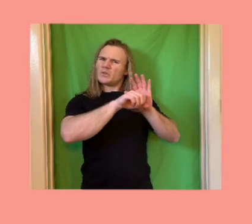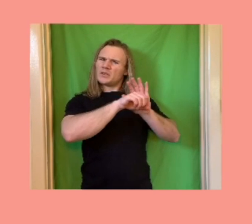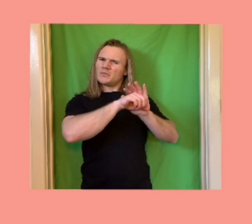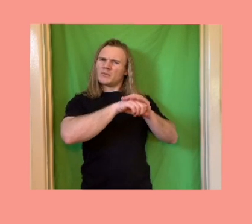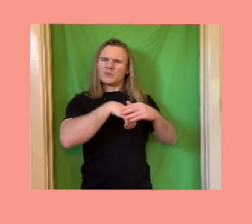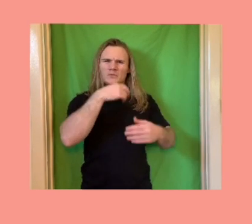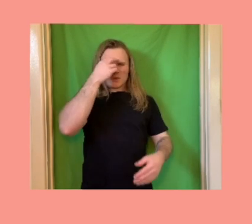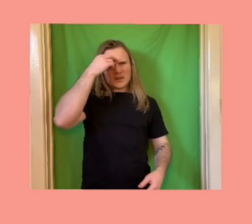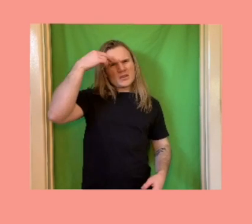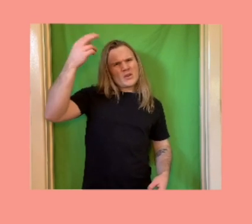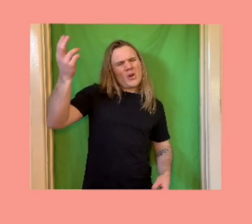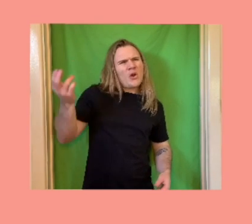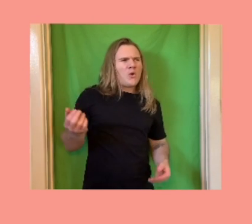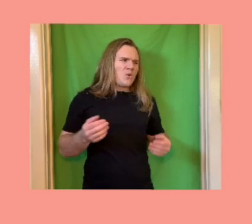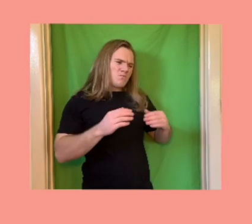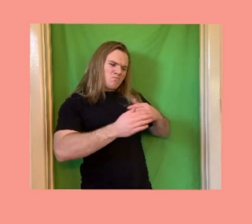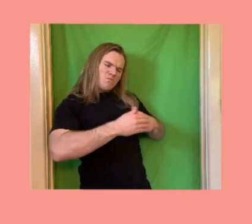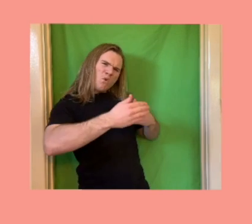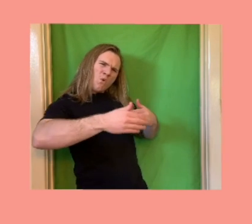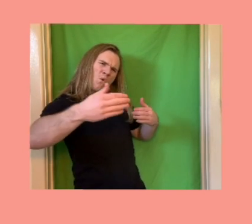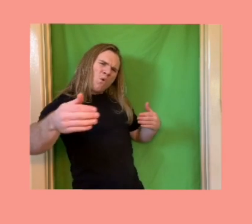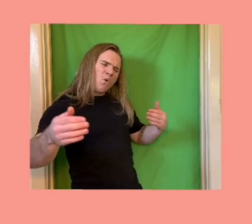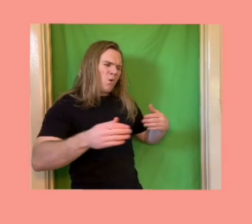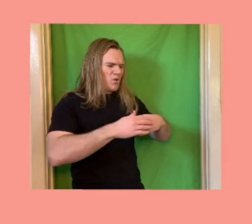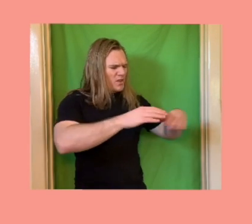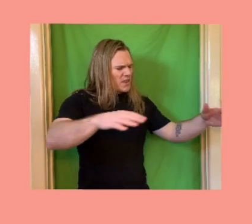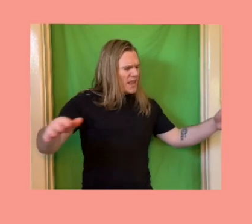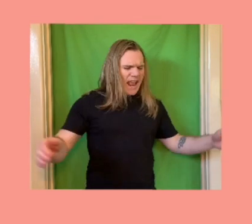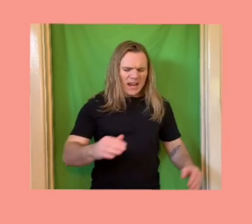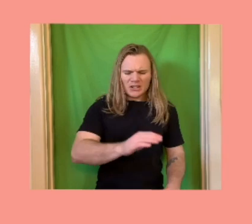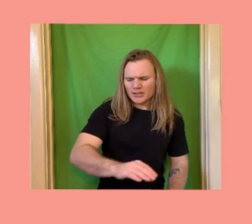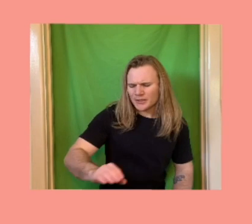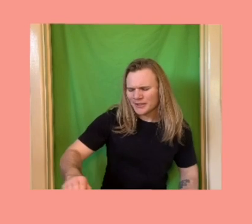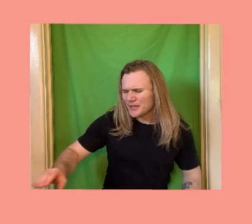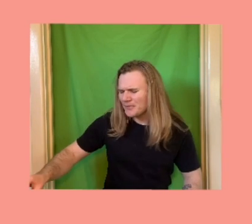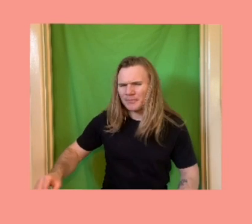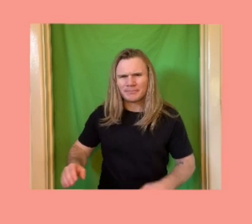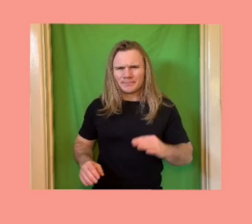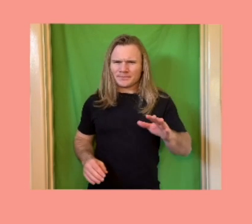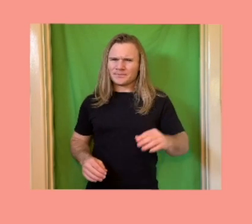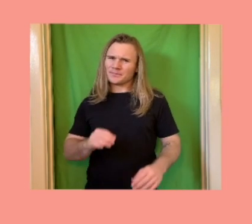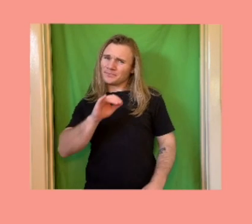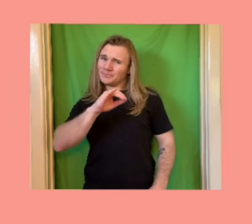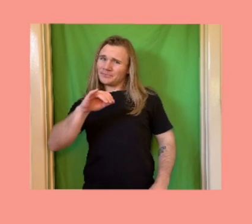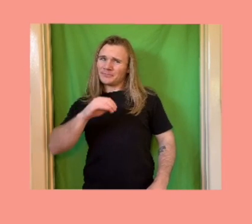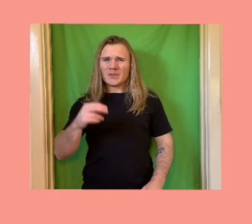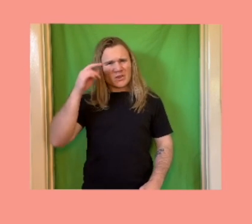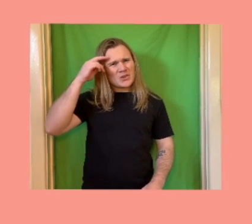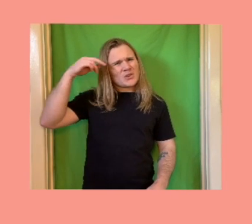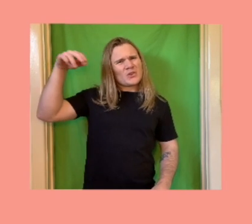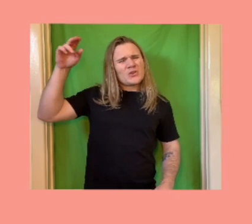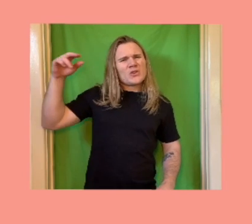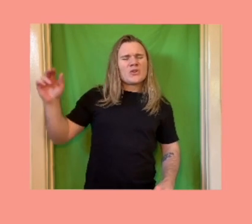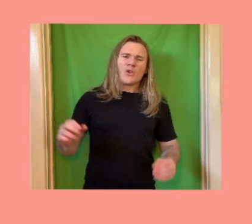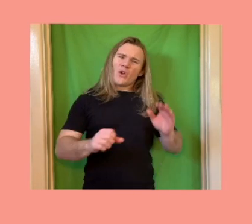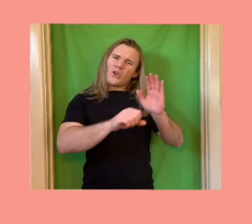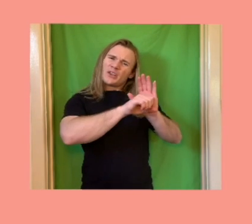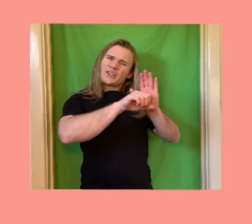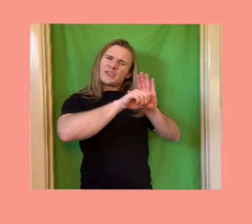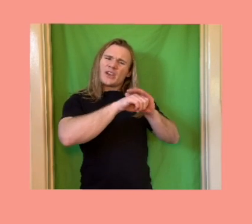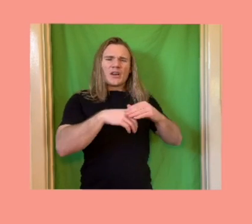We've all used the equal sign before, and we have some understanding of it, but it goes a little deeper than we might have thought when we were